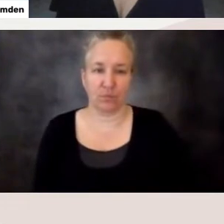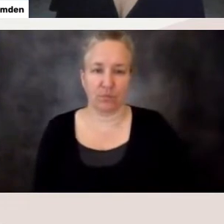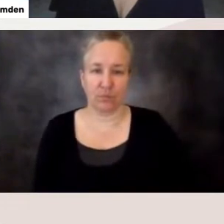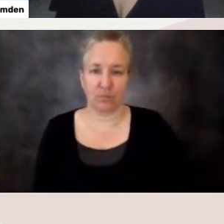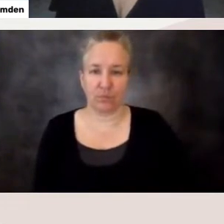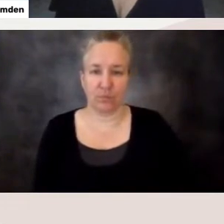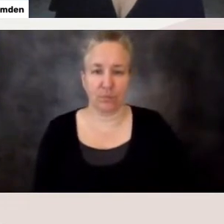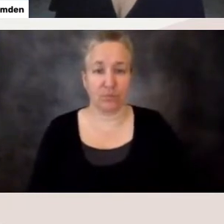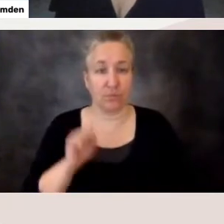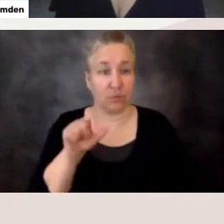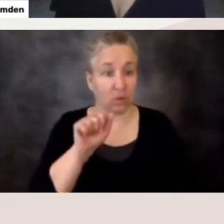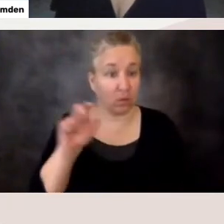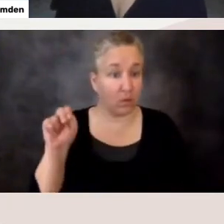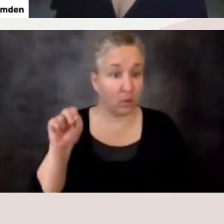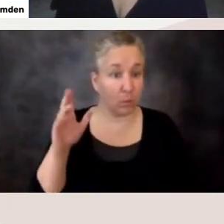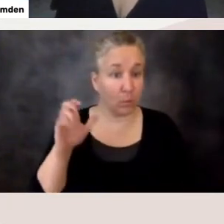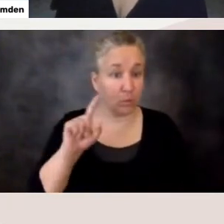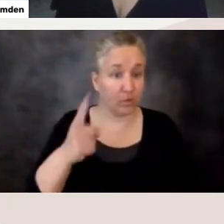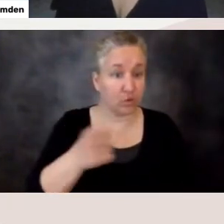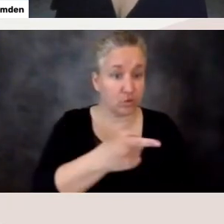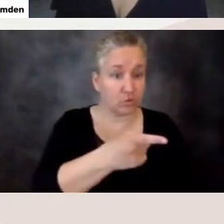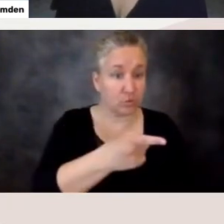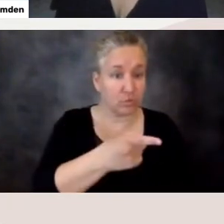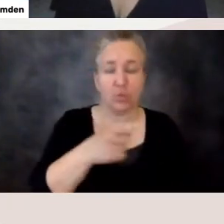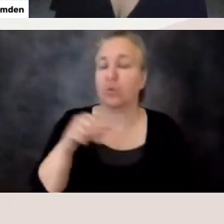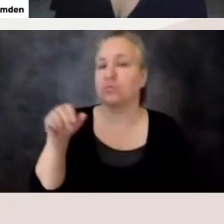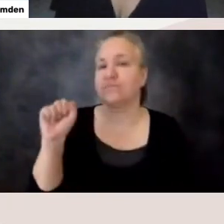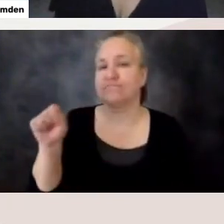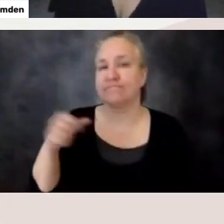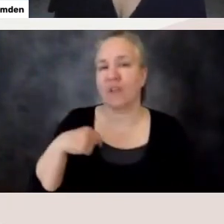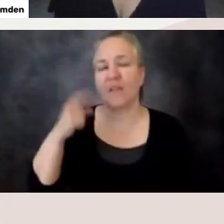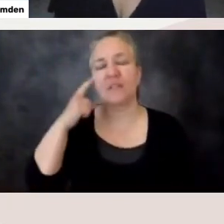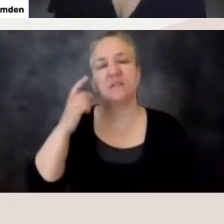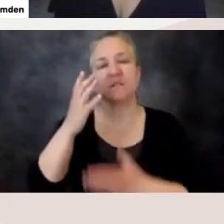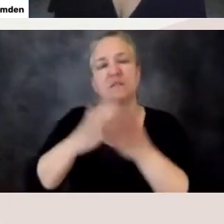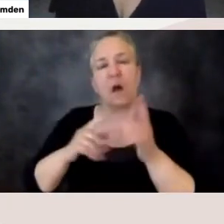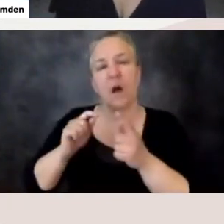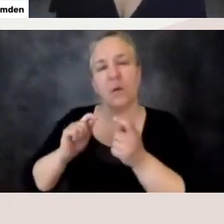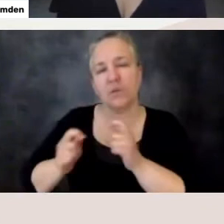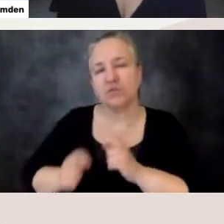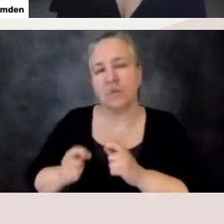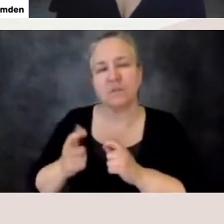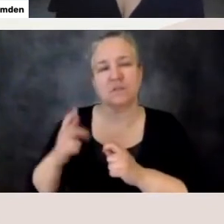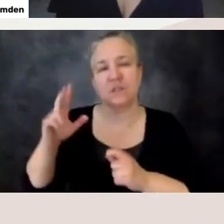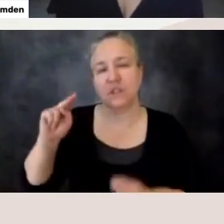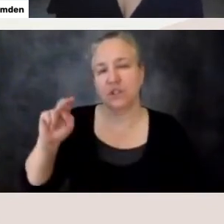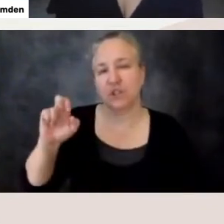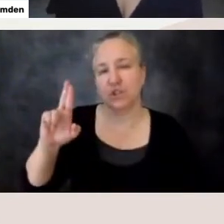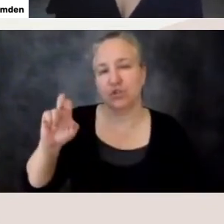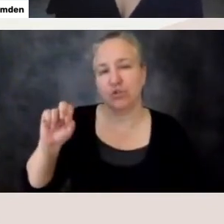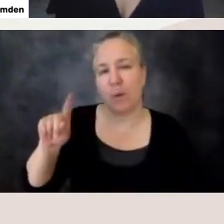And did you want to address that? Yeah, I think, some of the adjustments, the neuropathy,